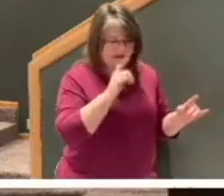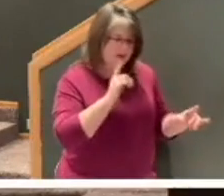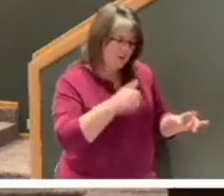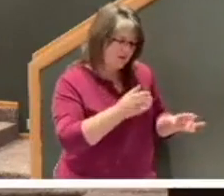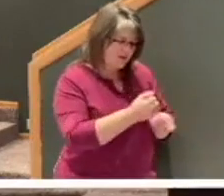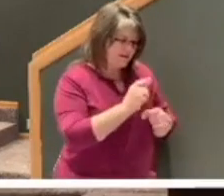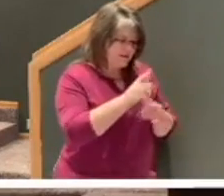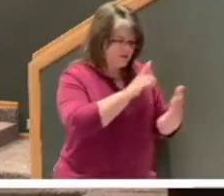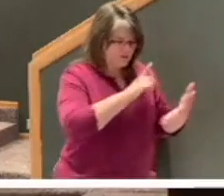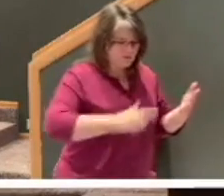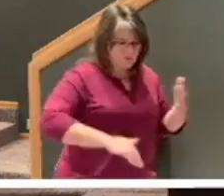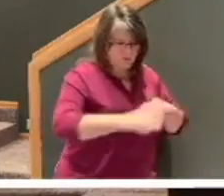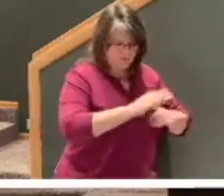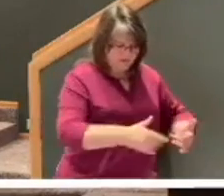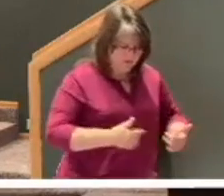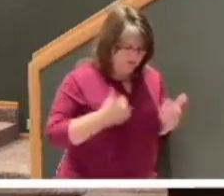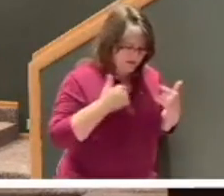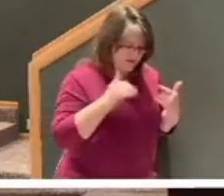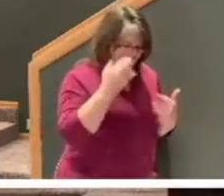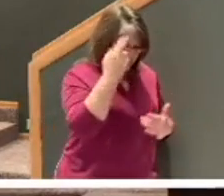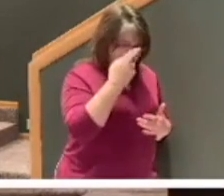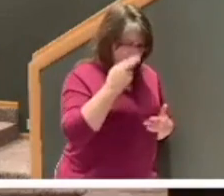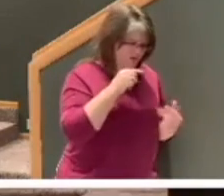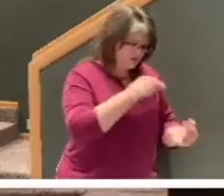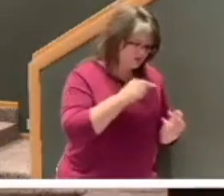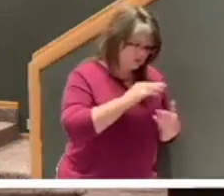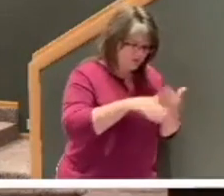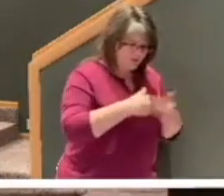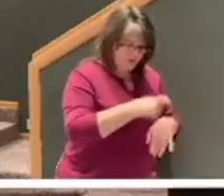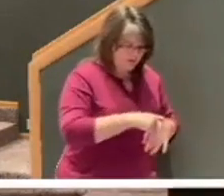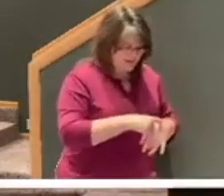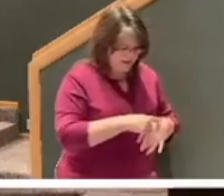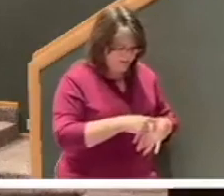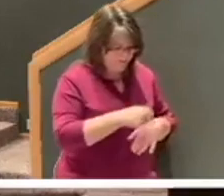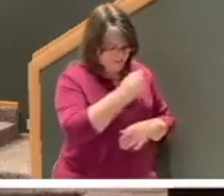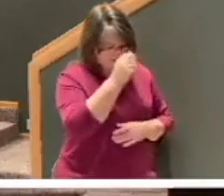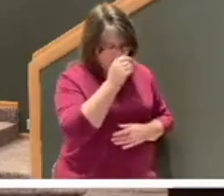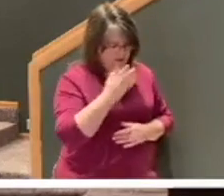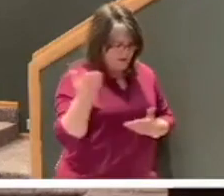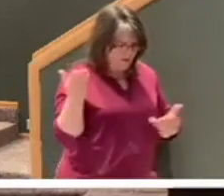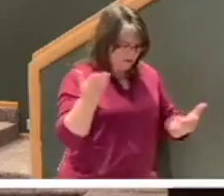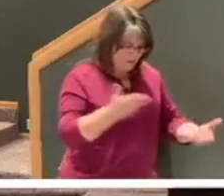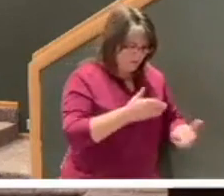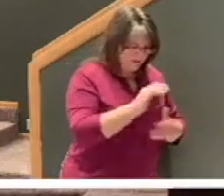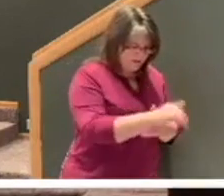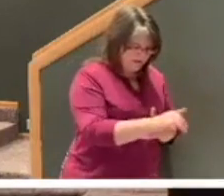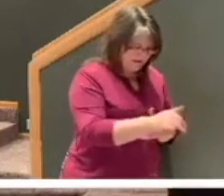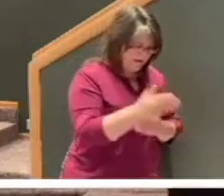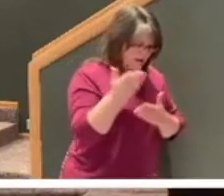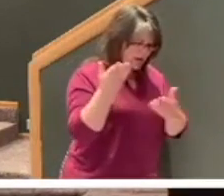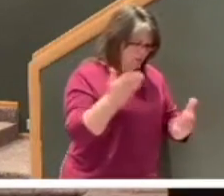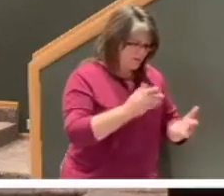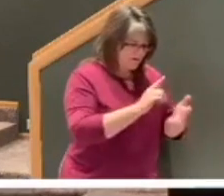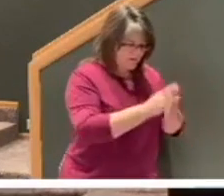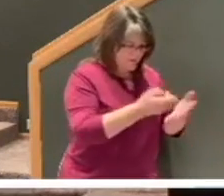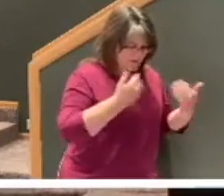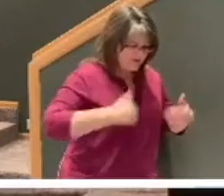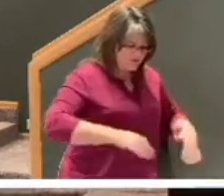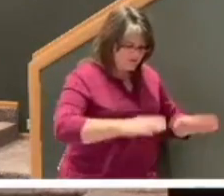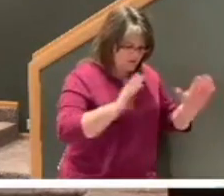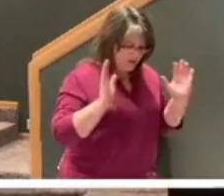made you Lord of their life, and that's why they're struggling all the time. God, would you bring that? Would you bring the moment of